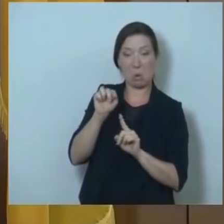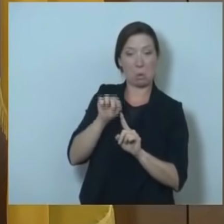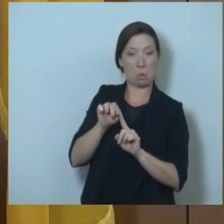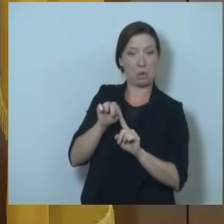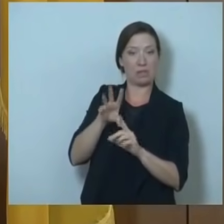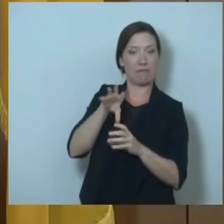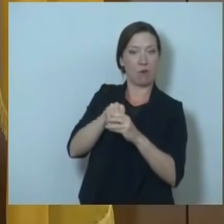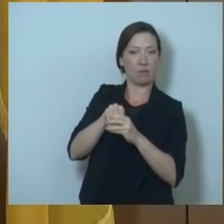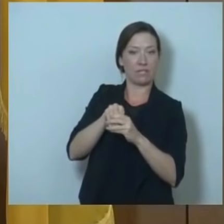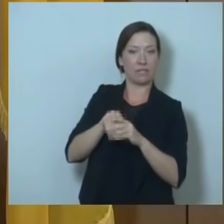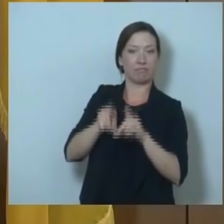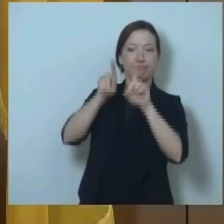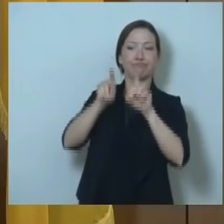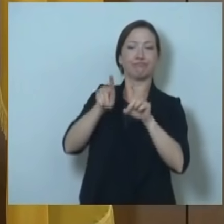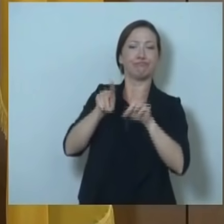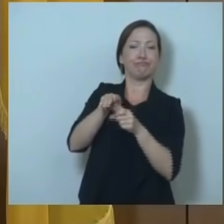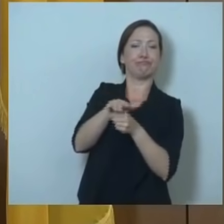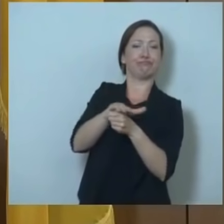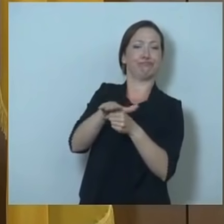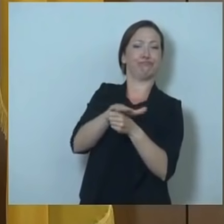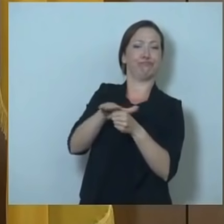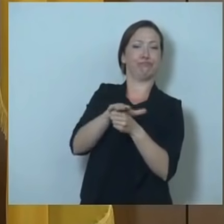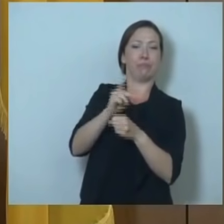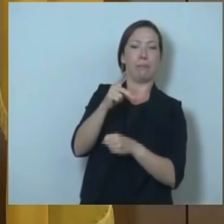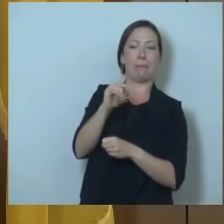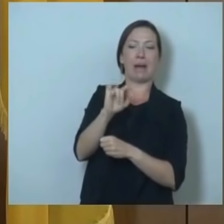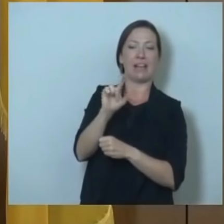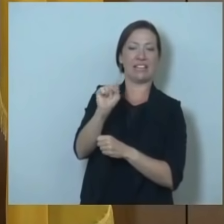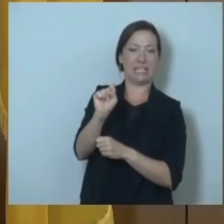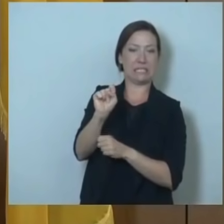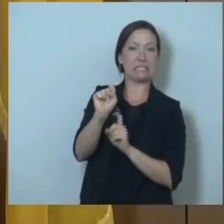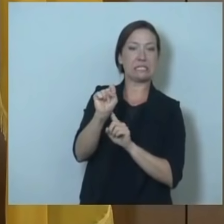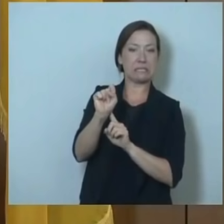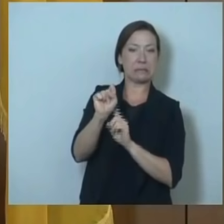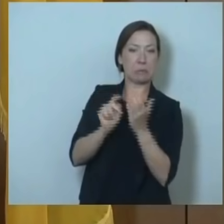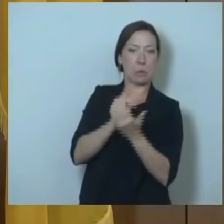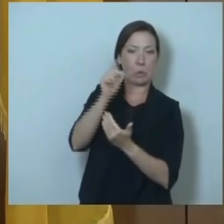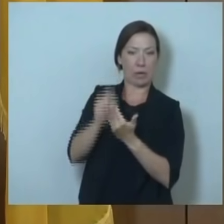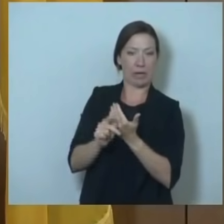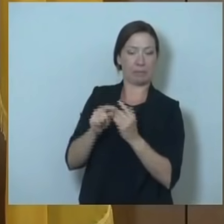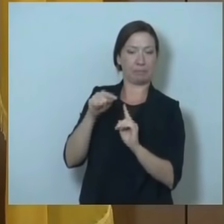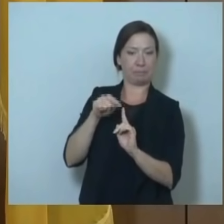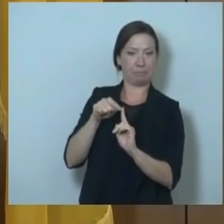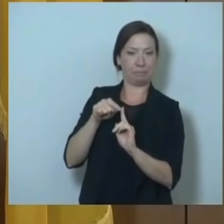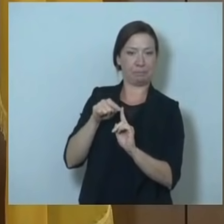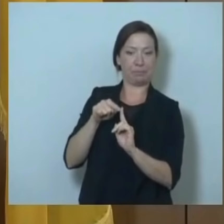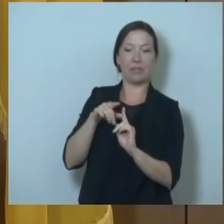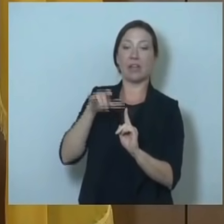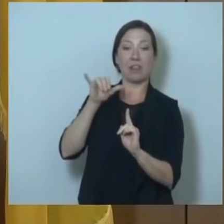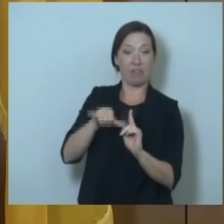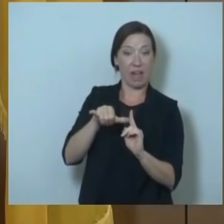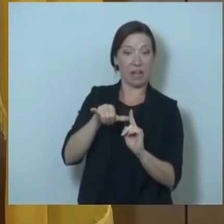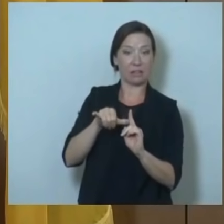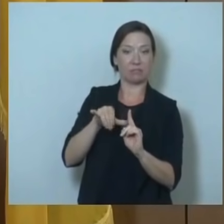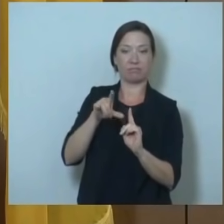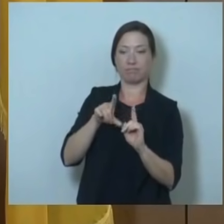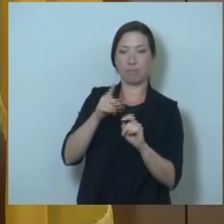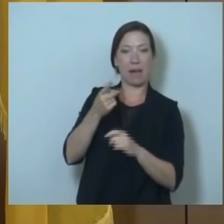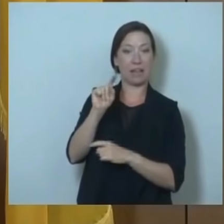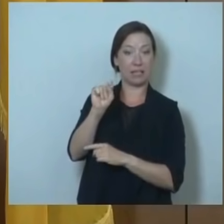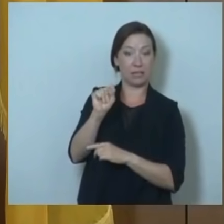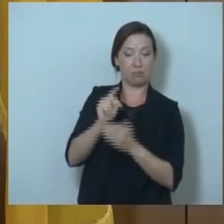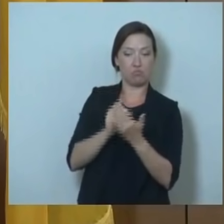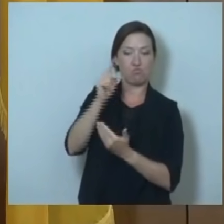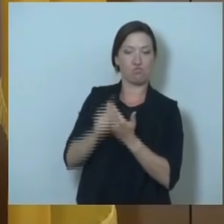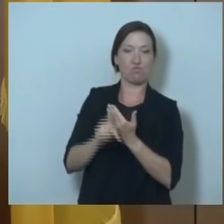pilot. The details of those pilots are very state specific. We have capacity based